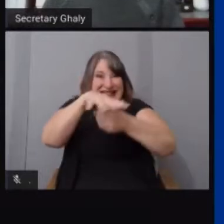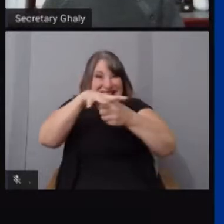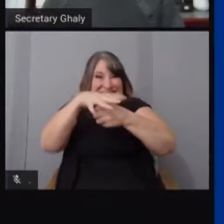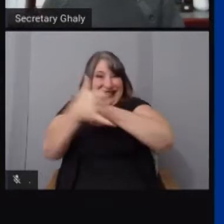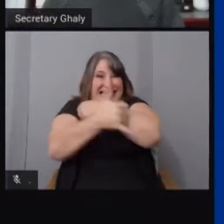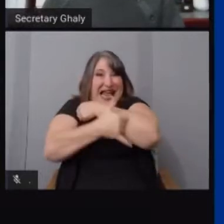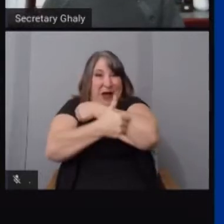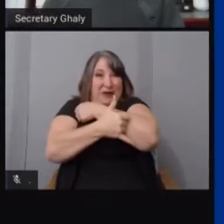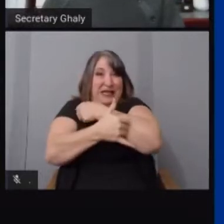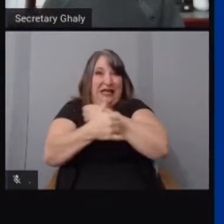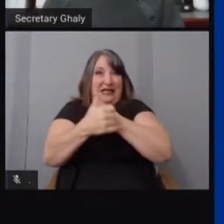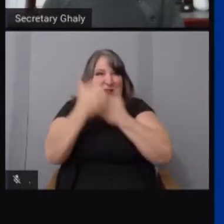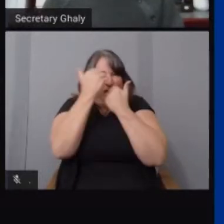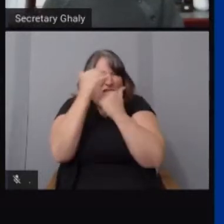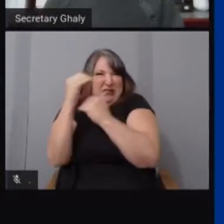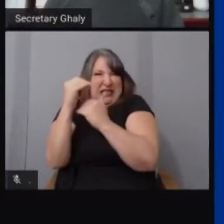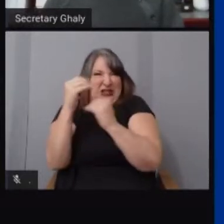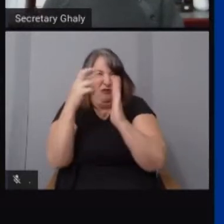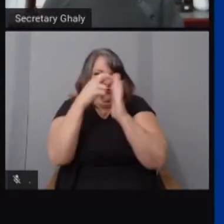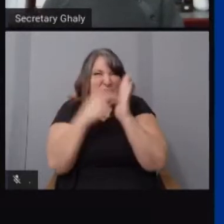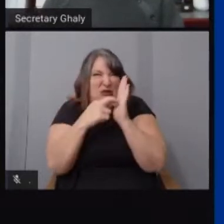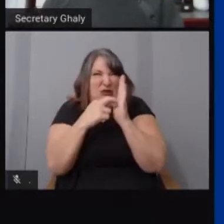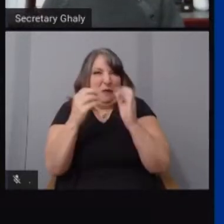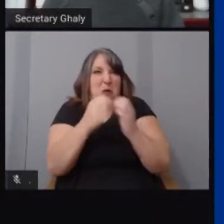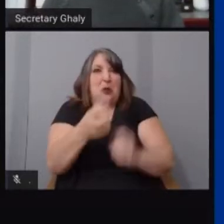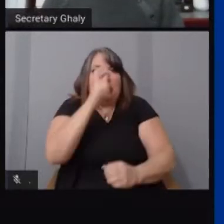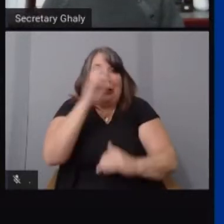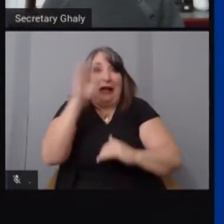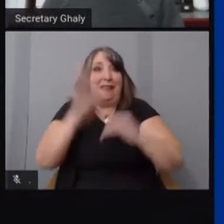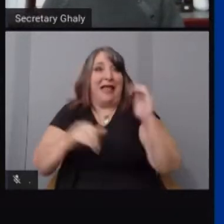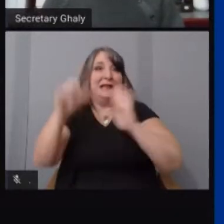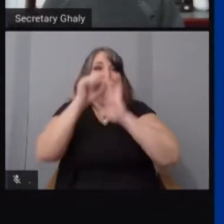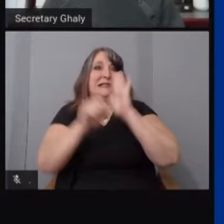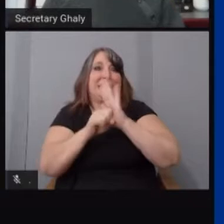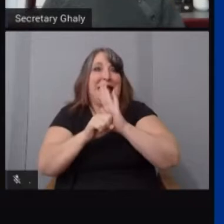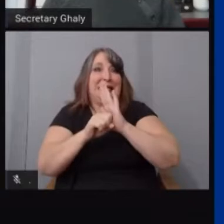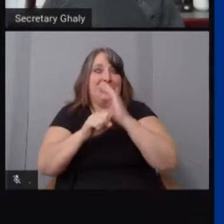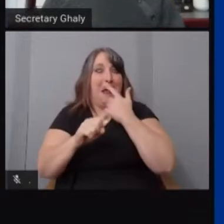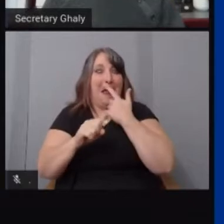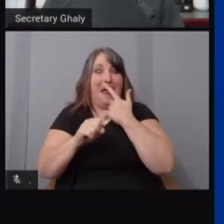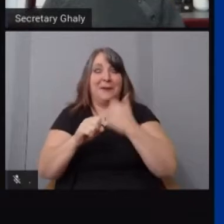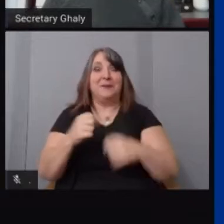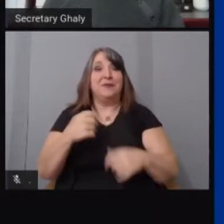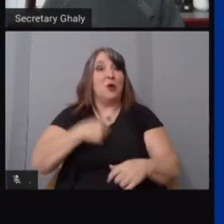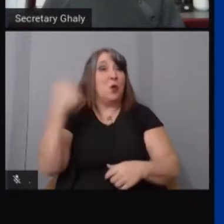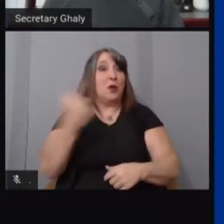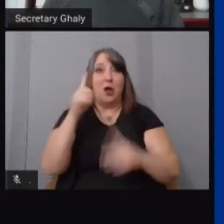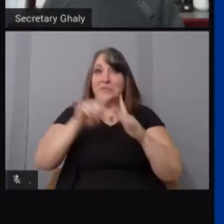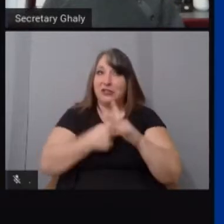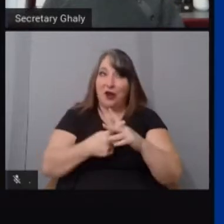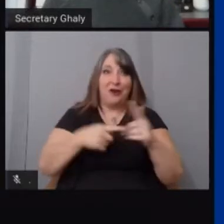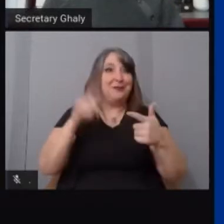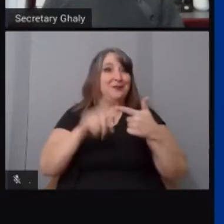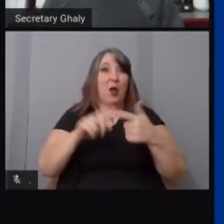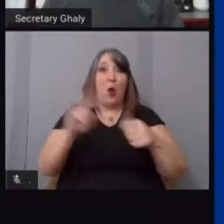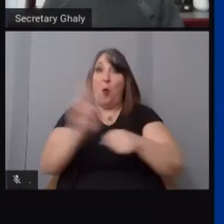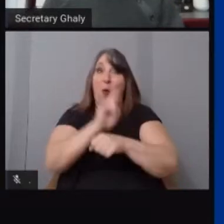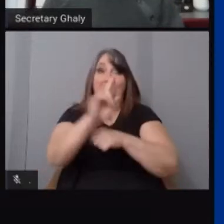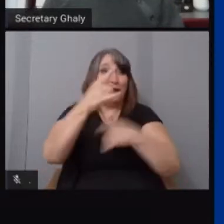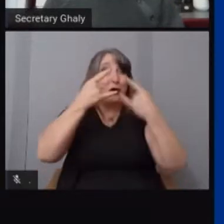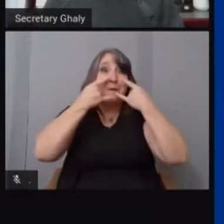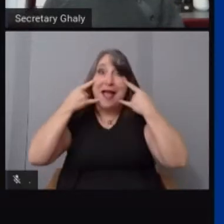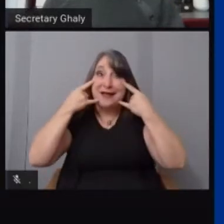that are tighter than where the state is. We, of course, always start with wear your mask. This is